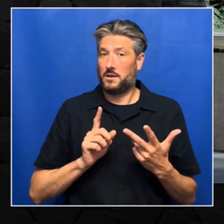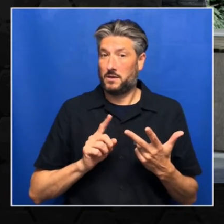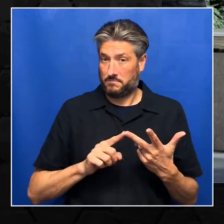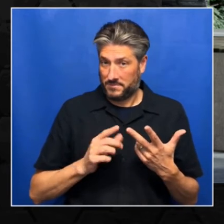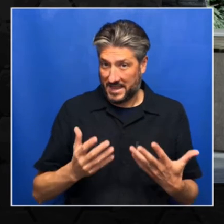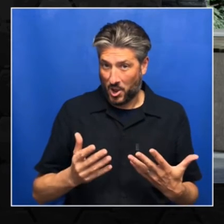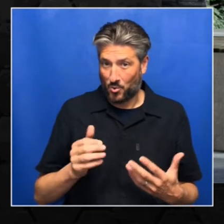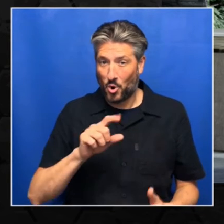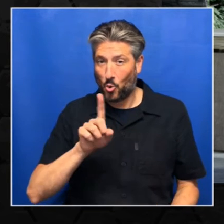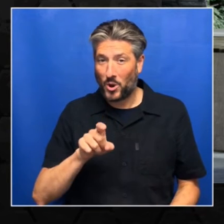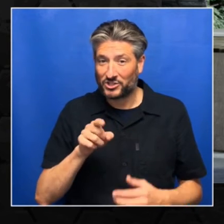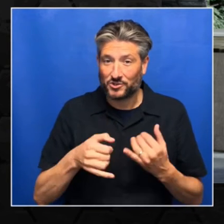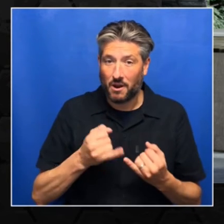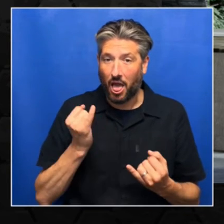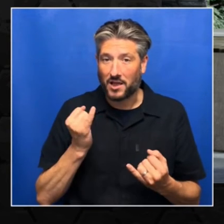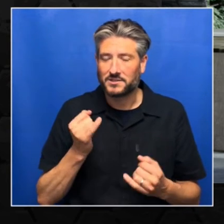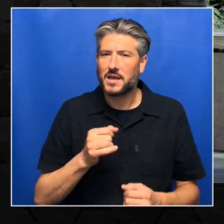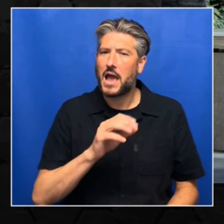development for beginners?